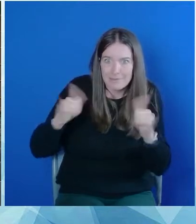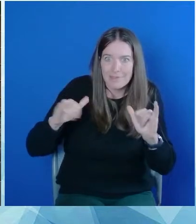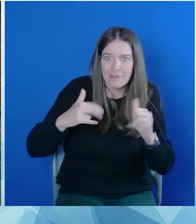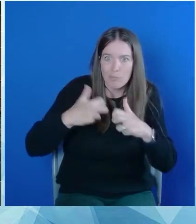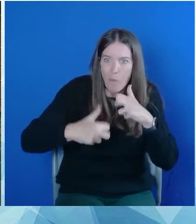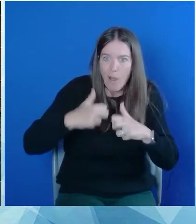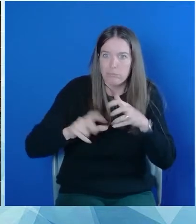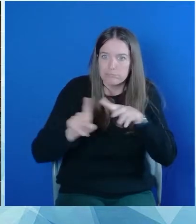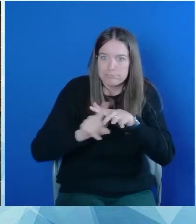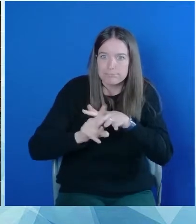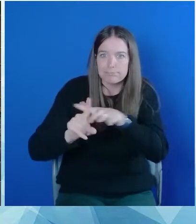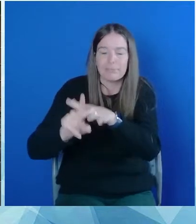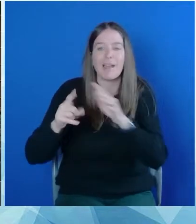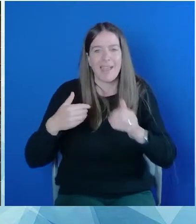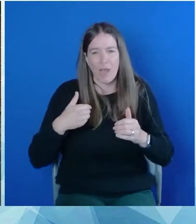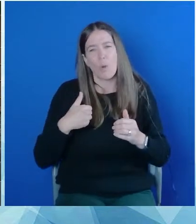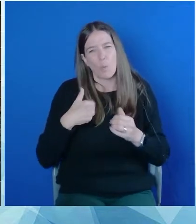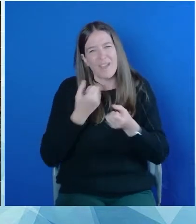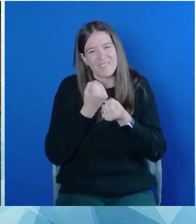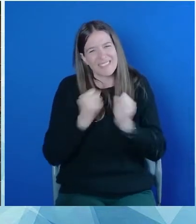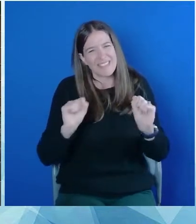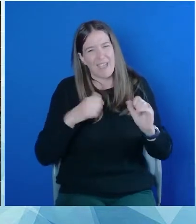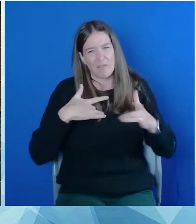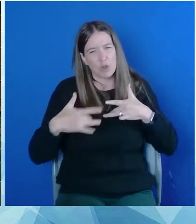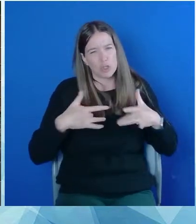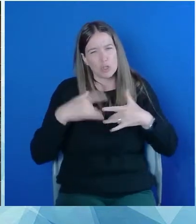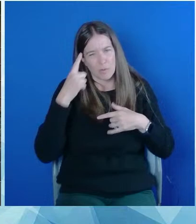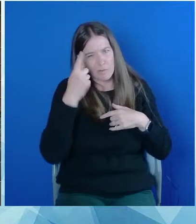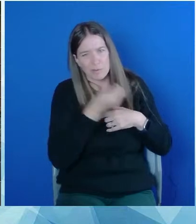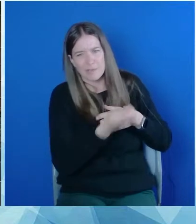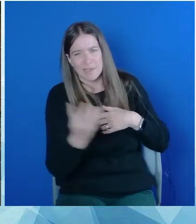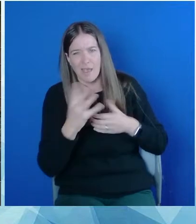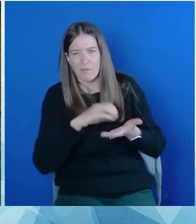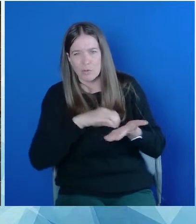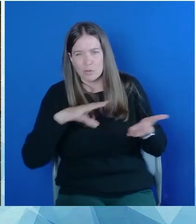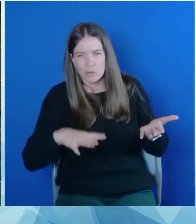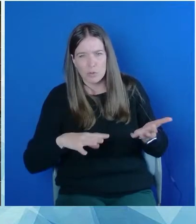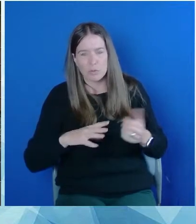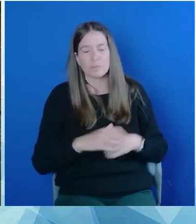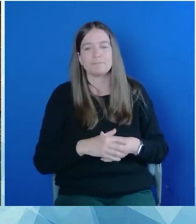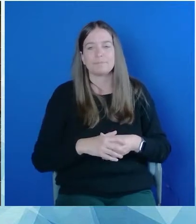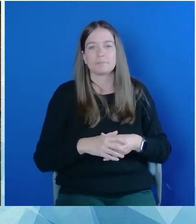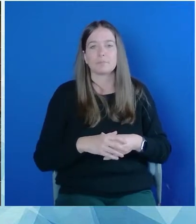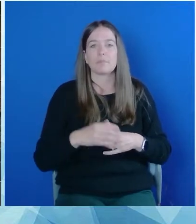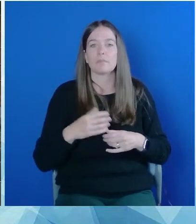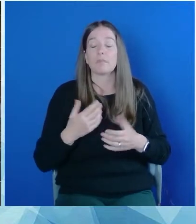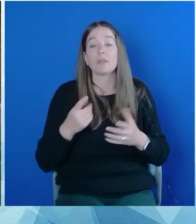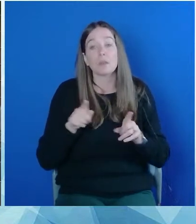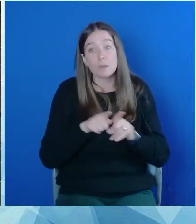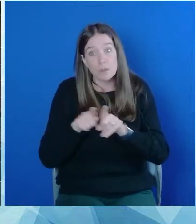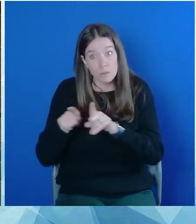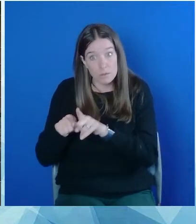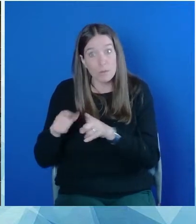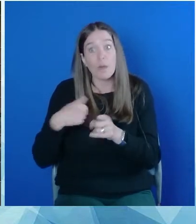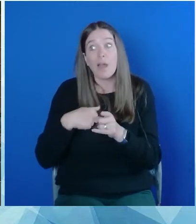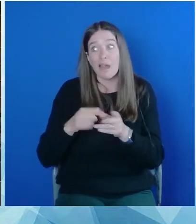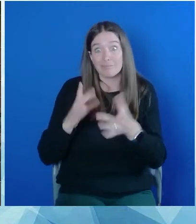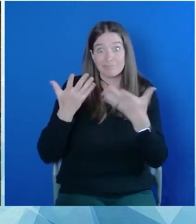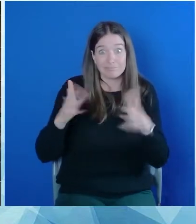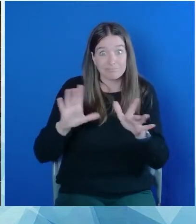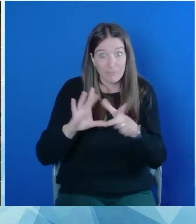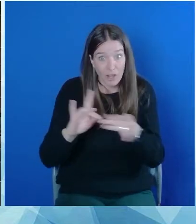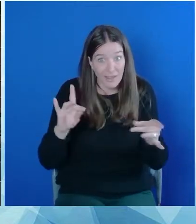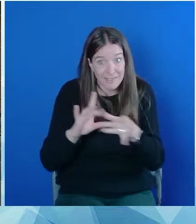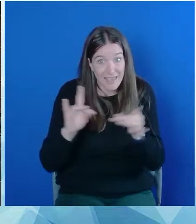concern for multiple students. I also want to identify a policy that I identified policy that needed to